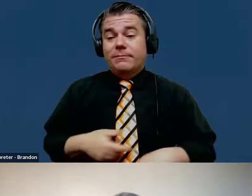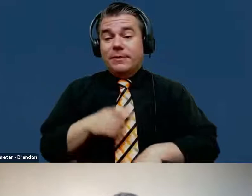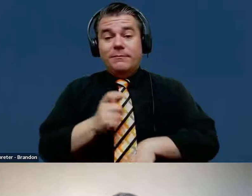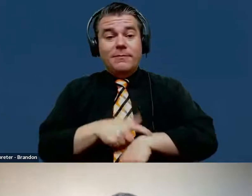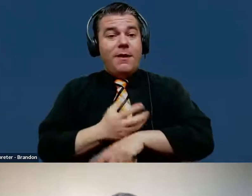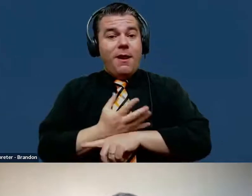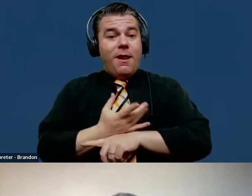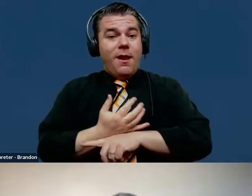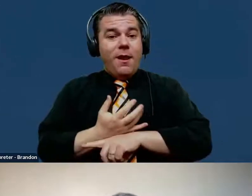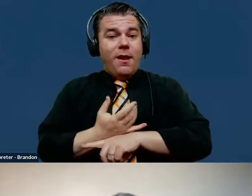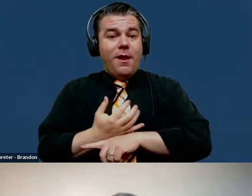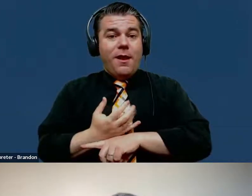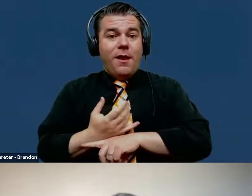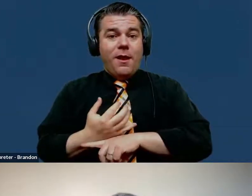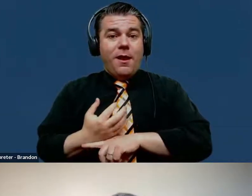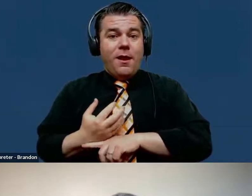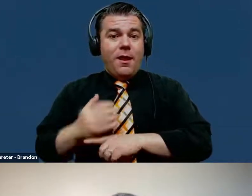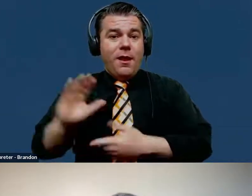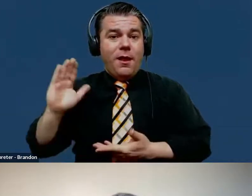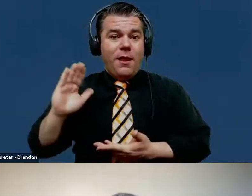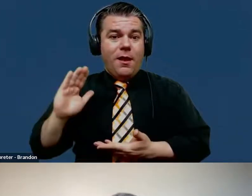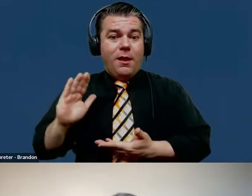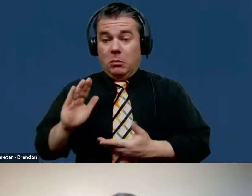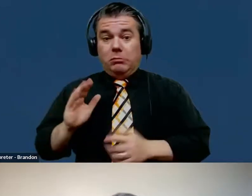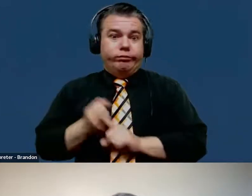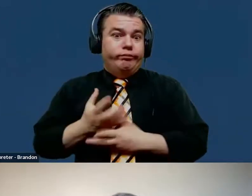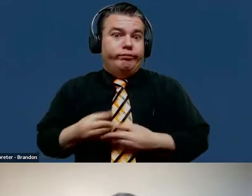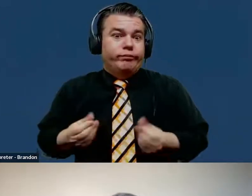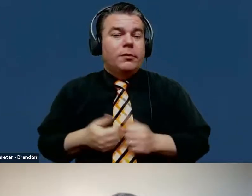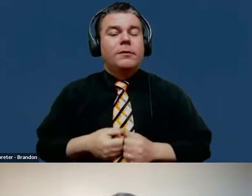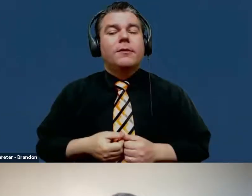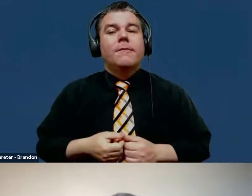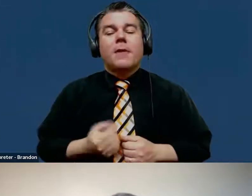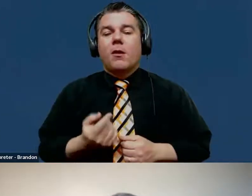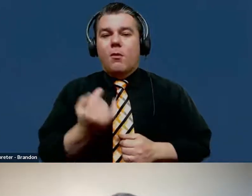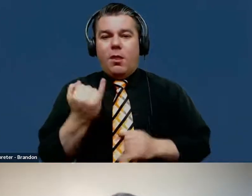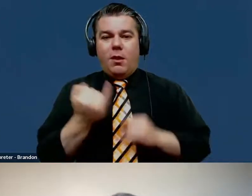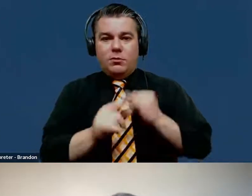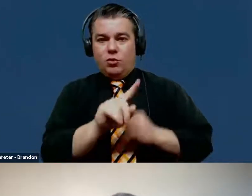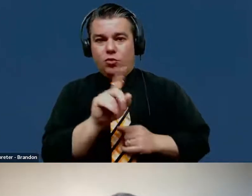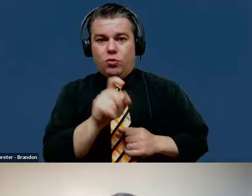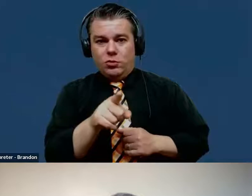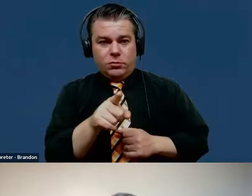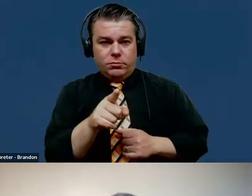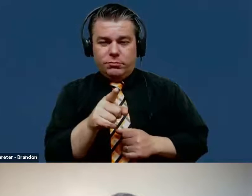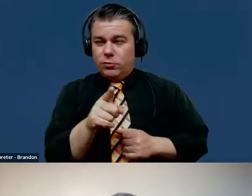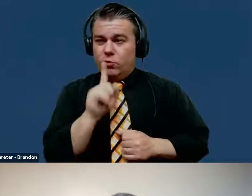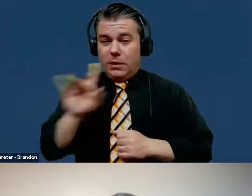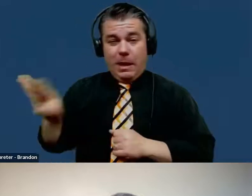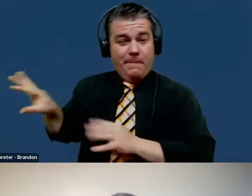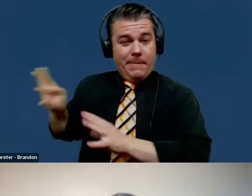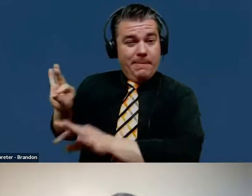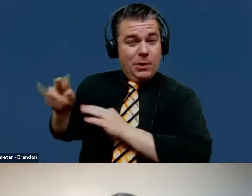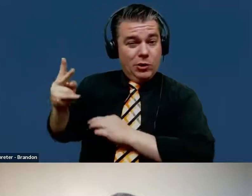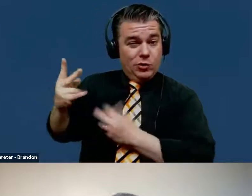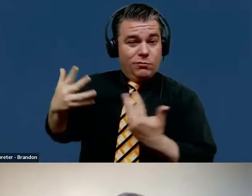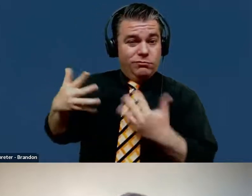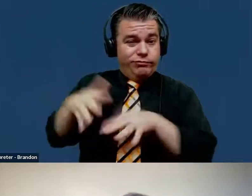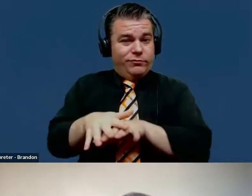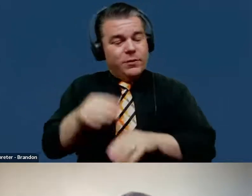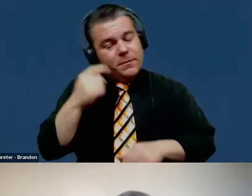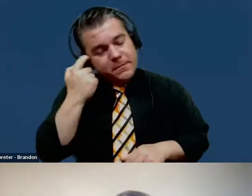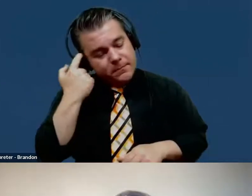of time. We've actually hit time, so I'm going to end with one question. I'm kind of combining two questions into one from Kim